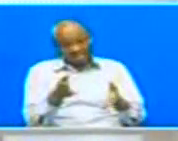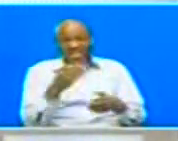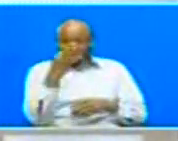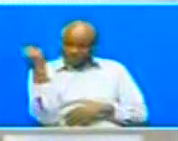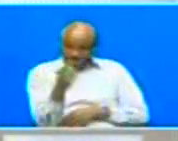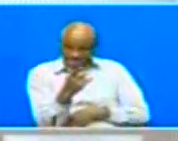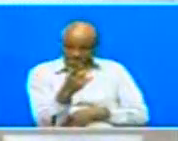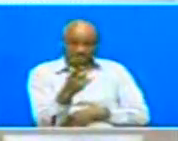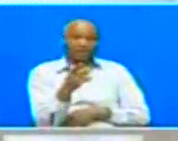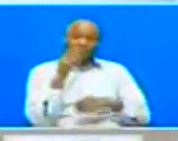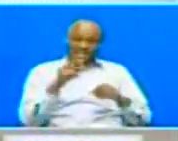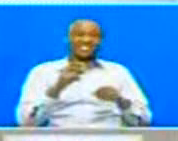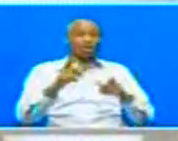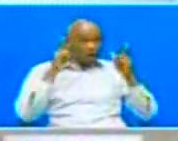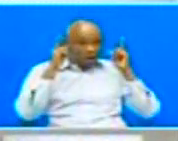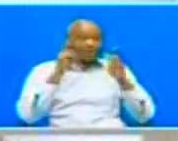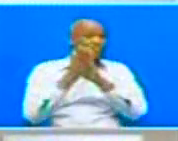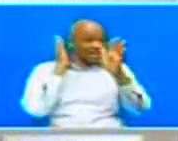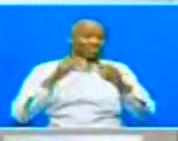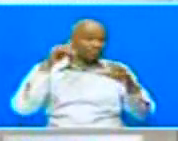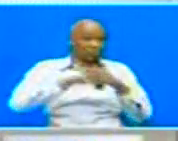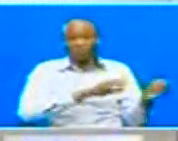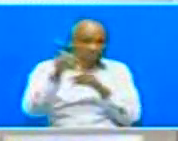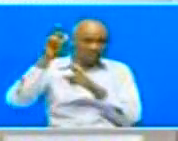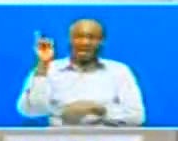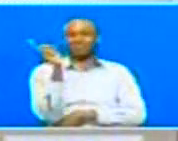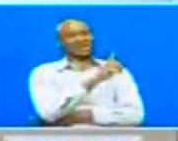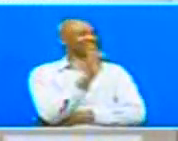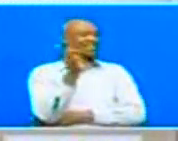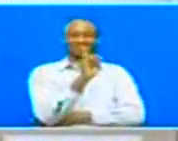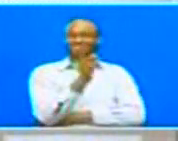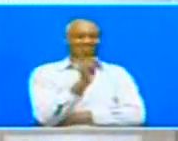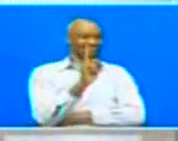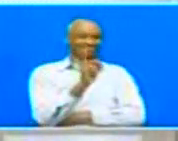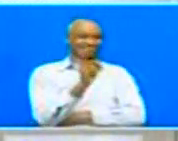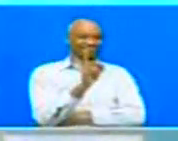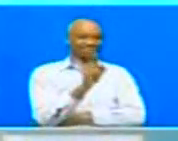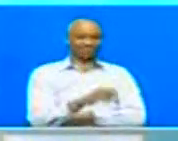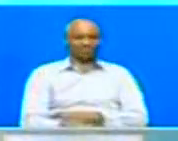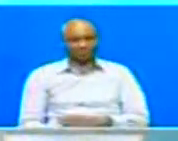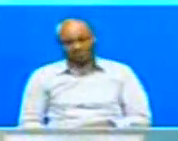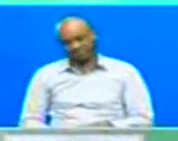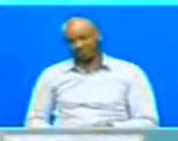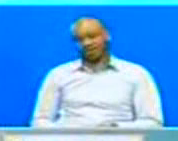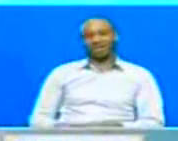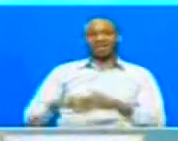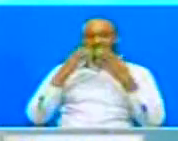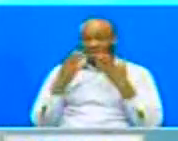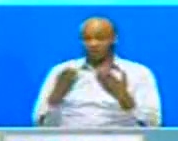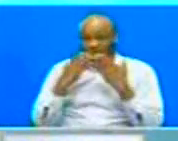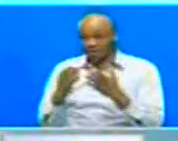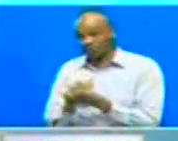next 3 months, put them in lorries and buses and send them back to Somalia. All right, okay. Thank you very much,